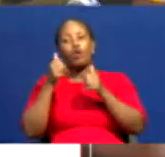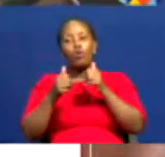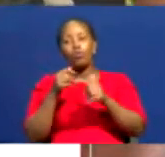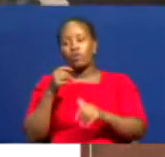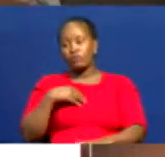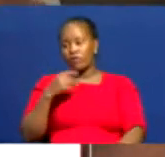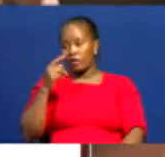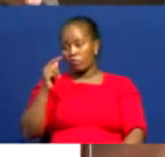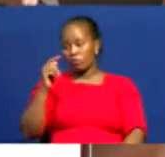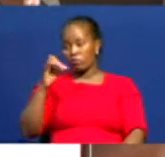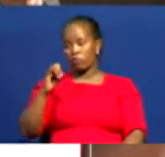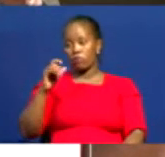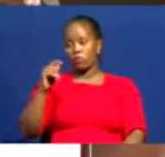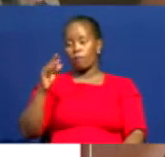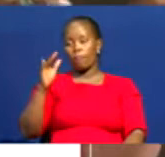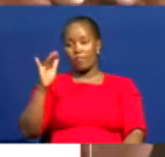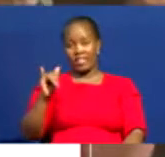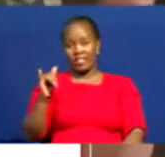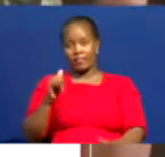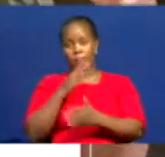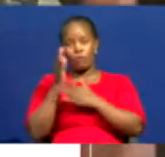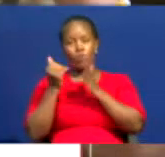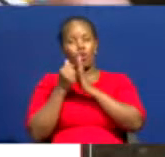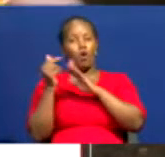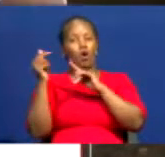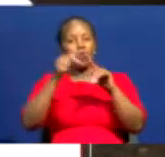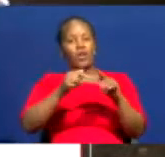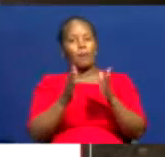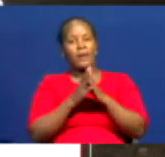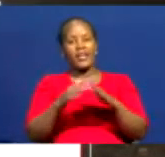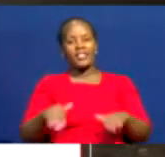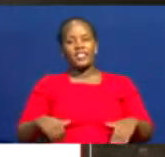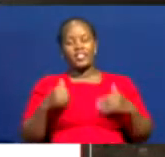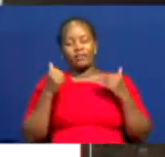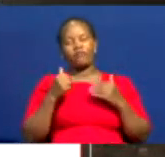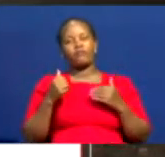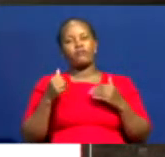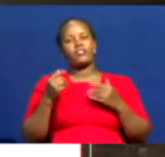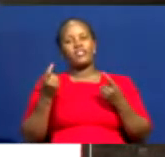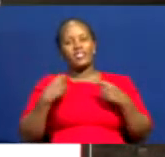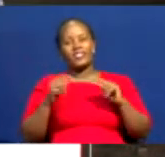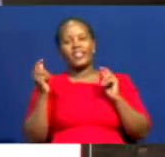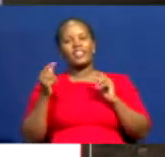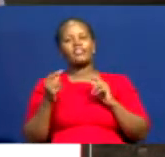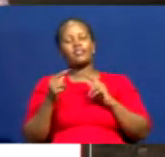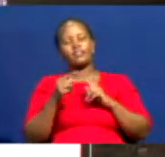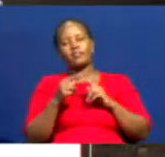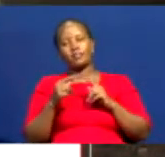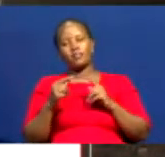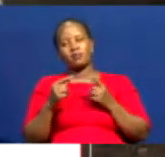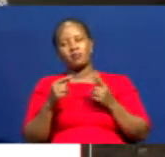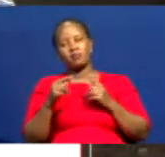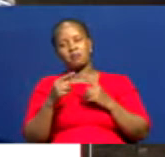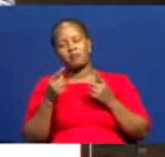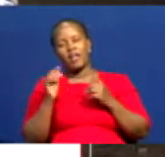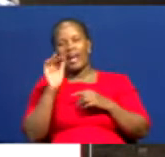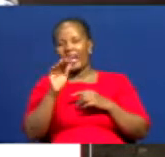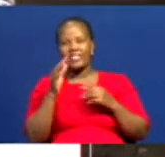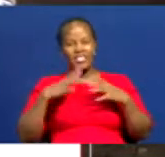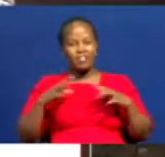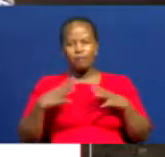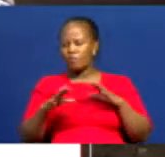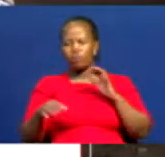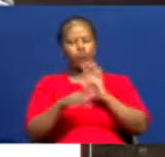they come and live inside the Turkana South and start terrorizing people, and even telling people to migrate from